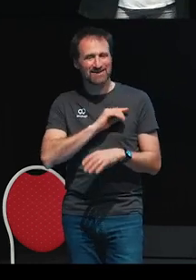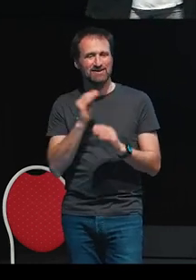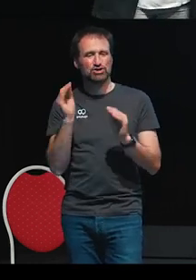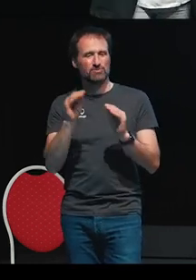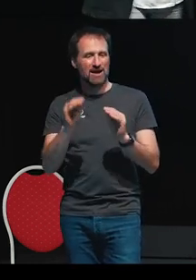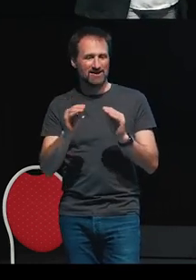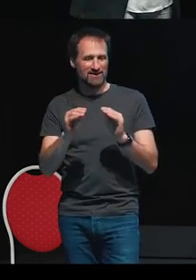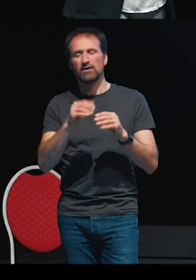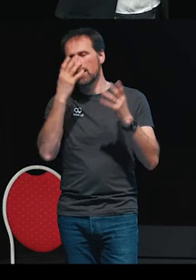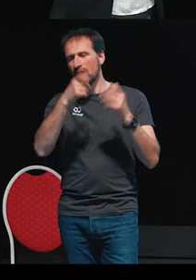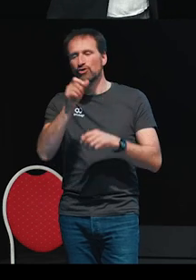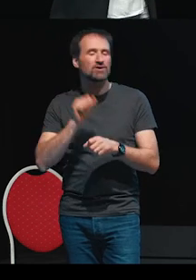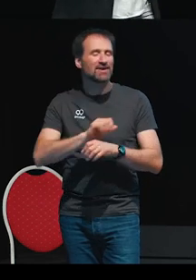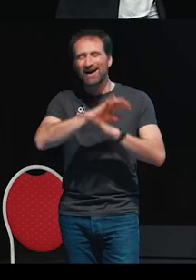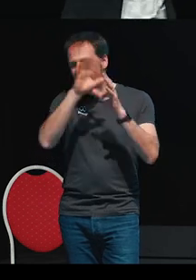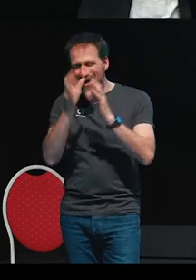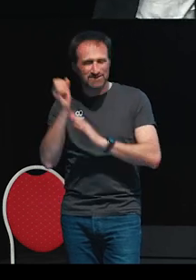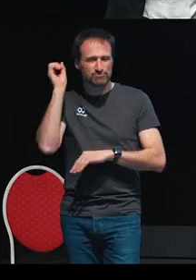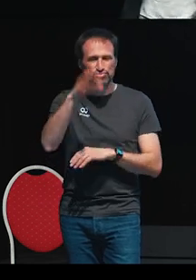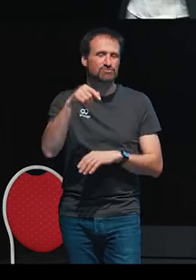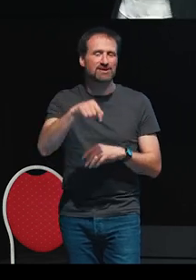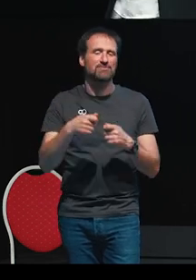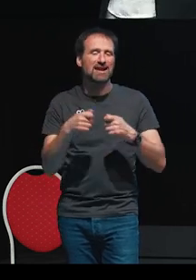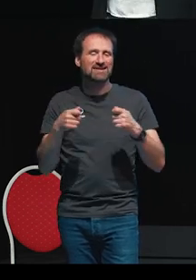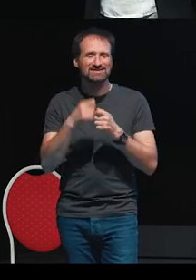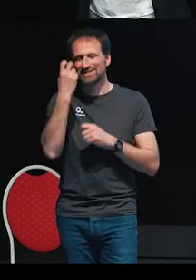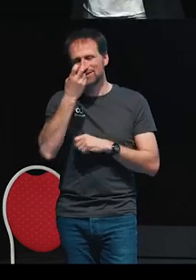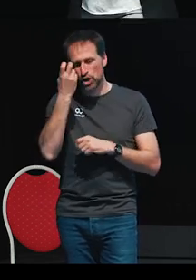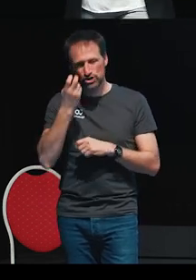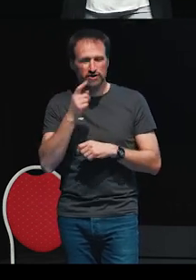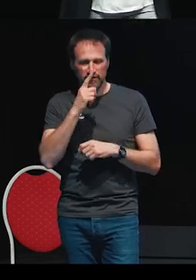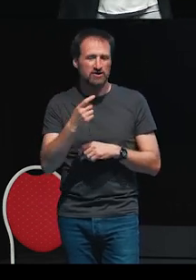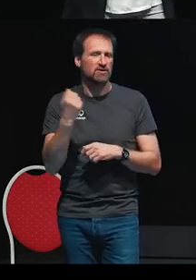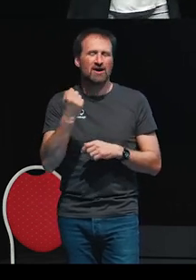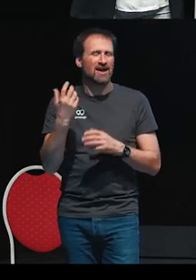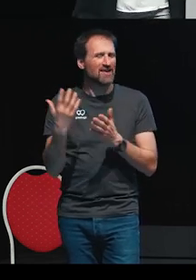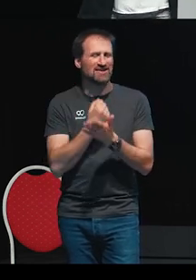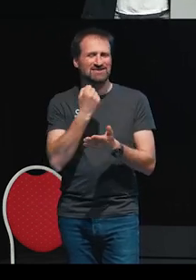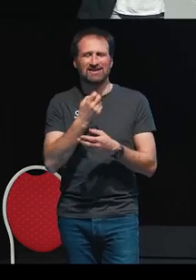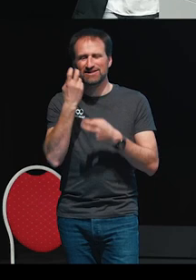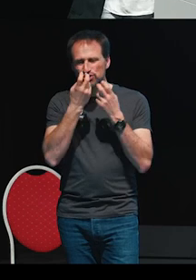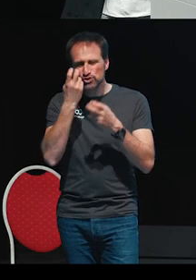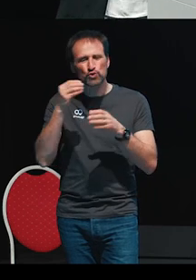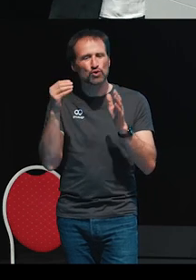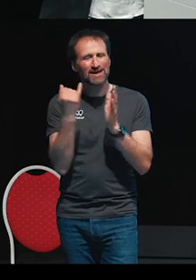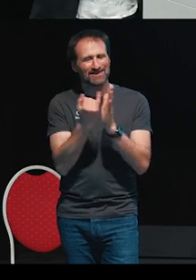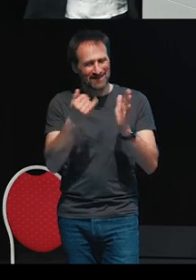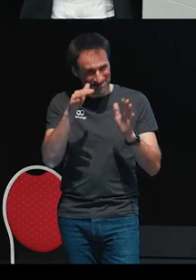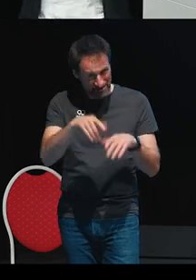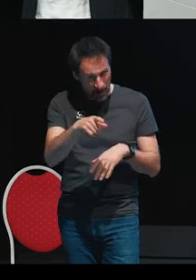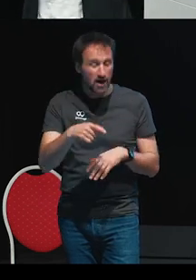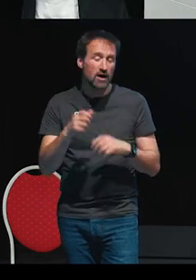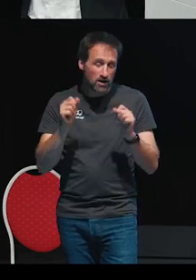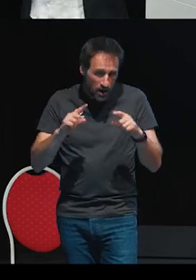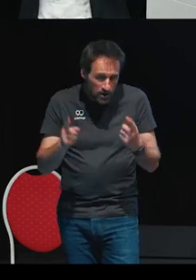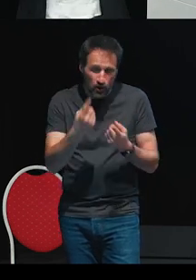an Elasticsearch if you want like to have a very efficient search index, for example. That could be a consumer too. But